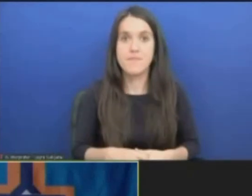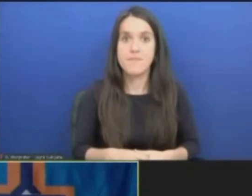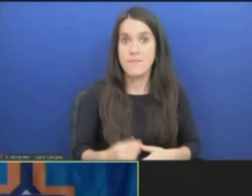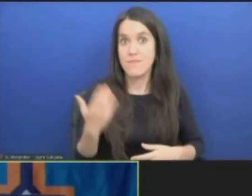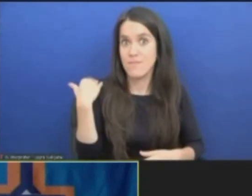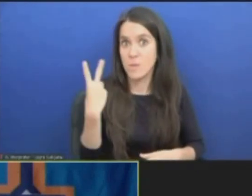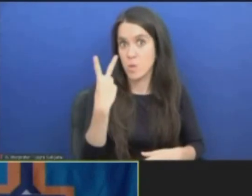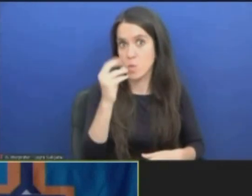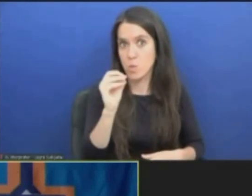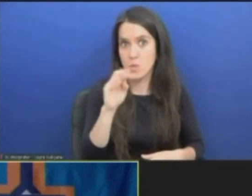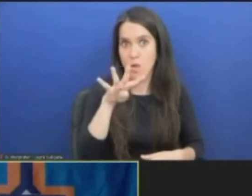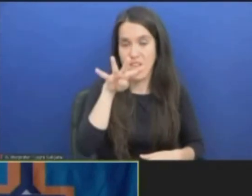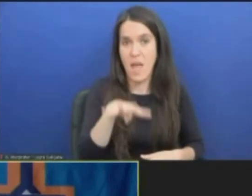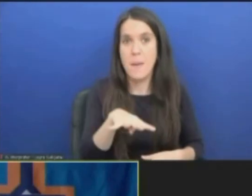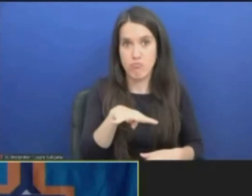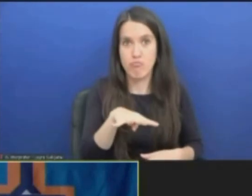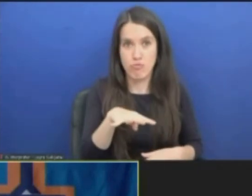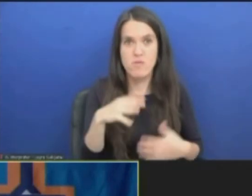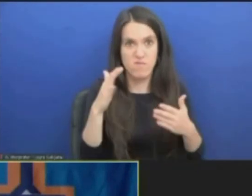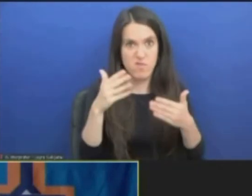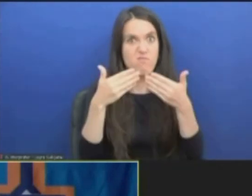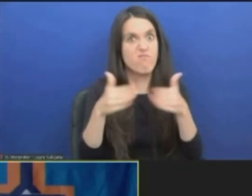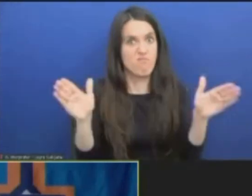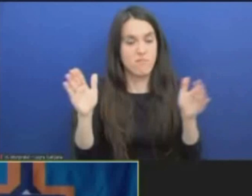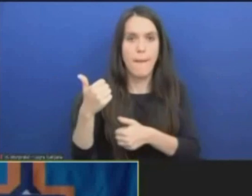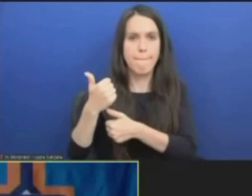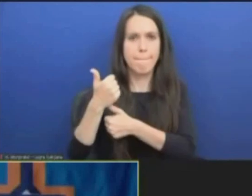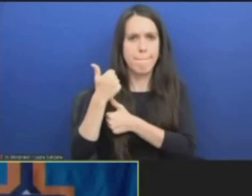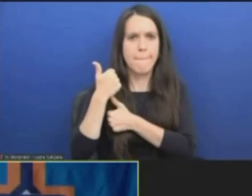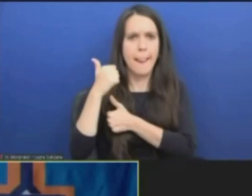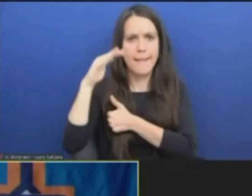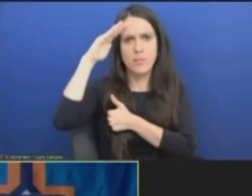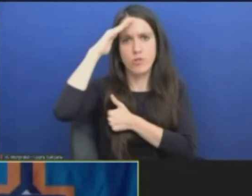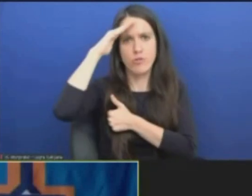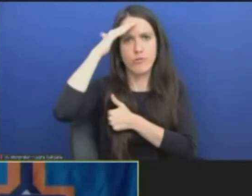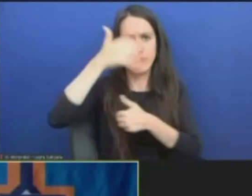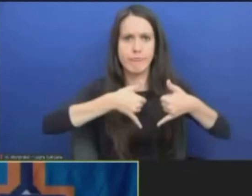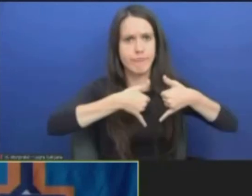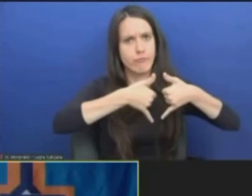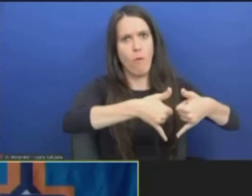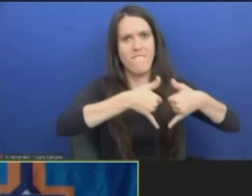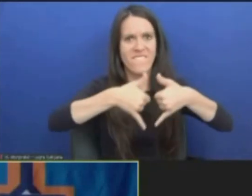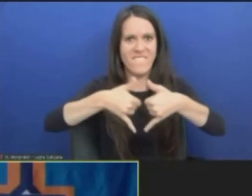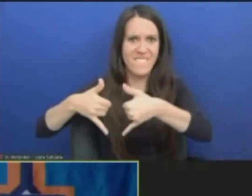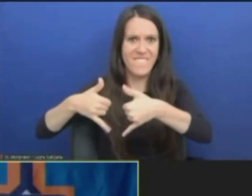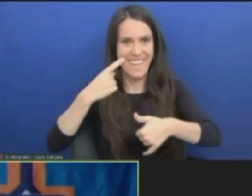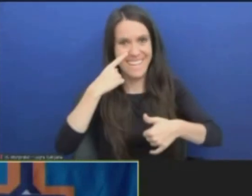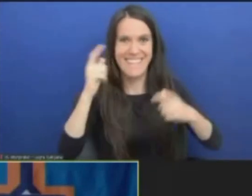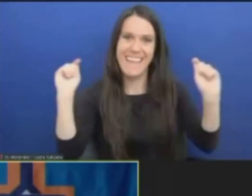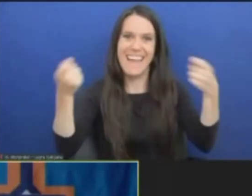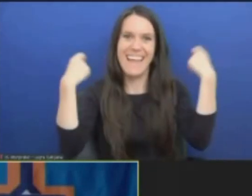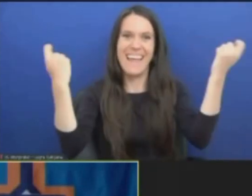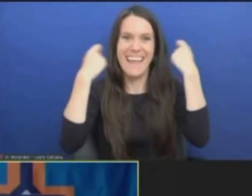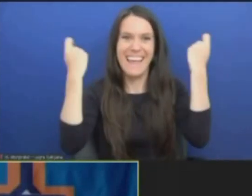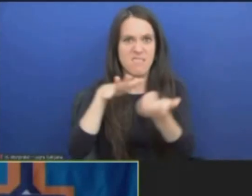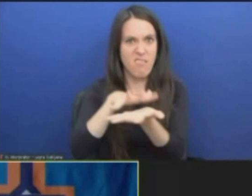by Mr. Ilham Aliyev of the military trophy park, which is to celebrate its genocidal